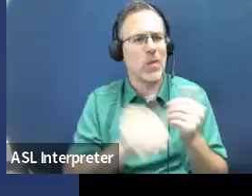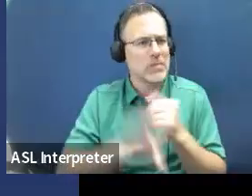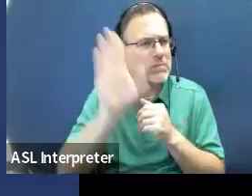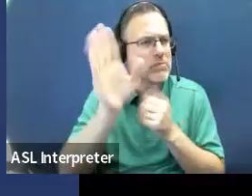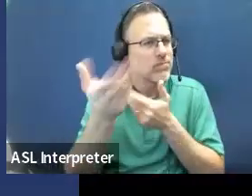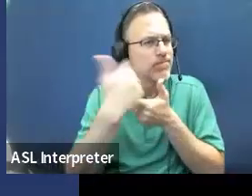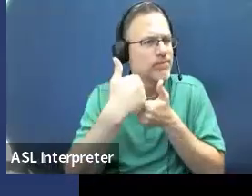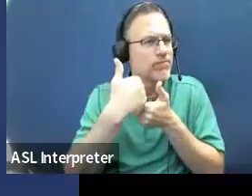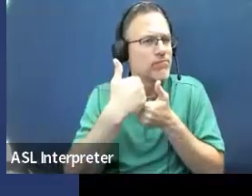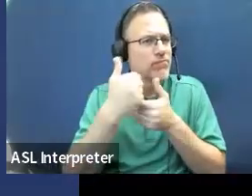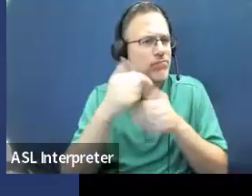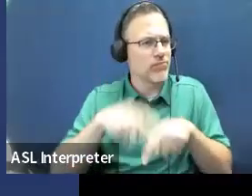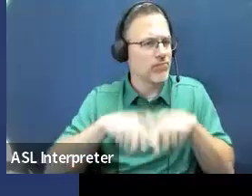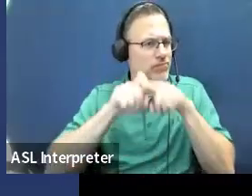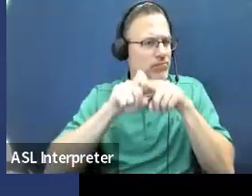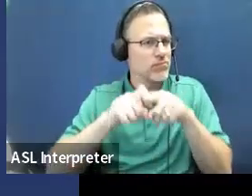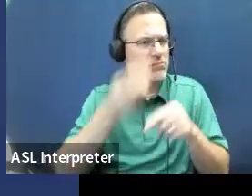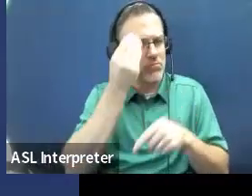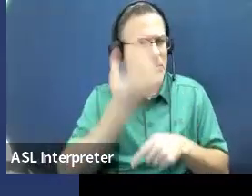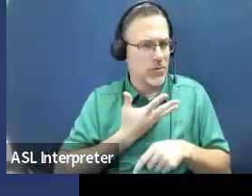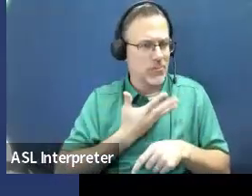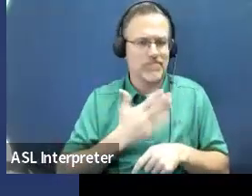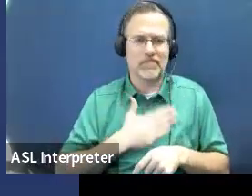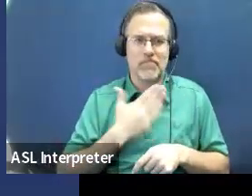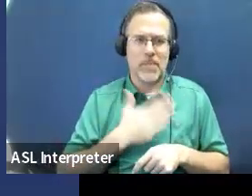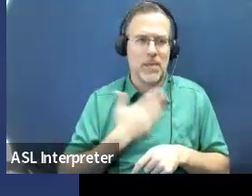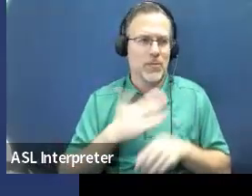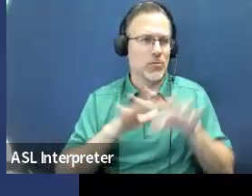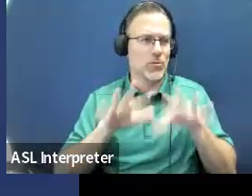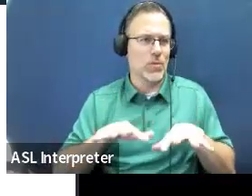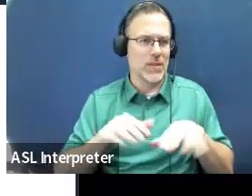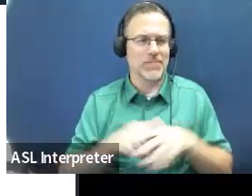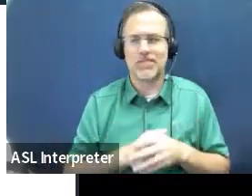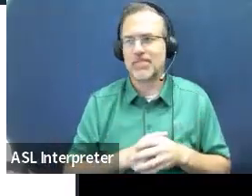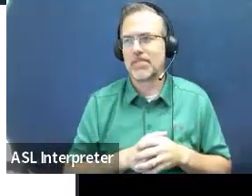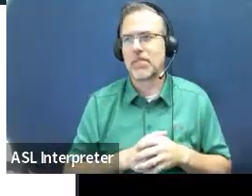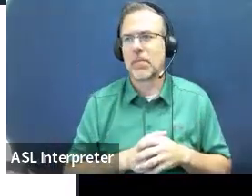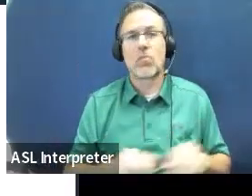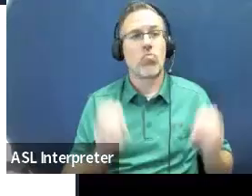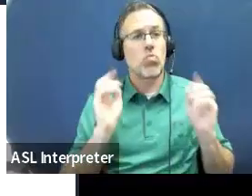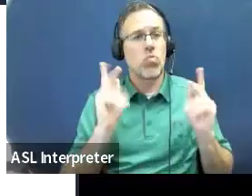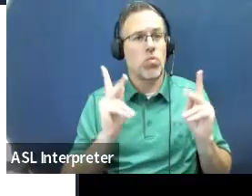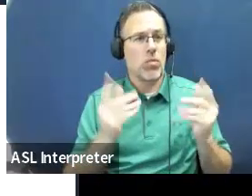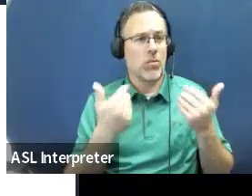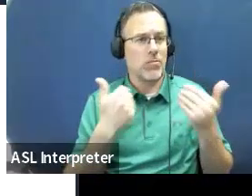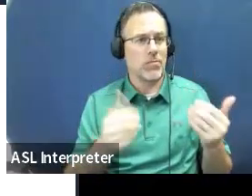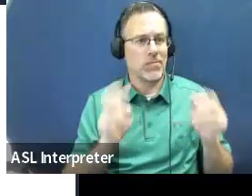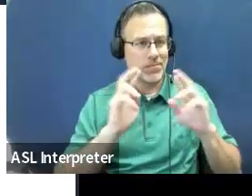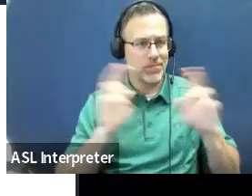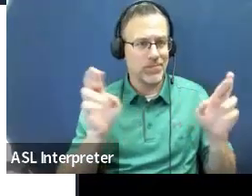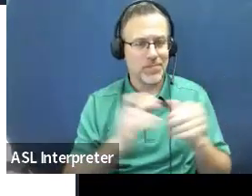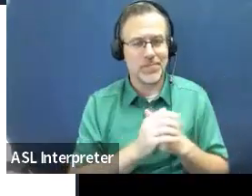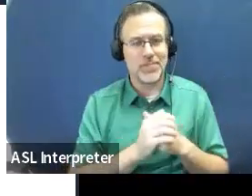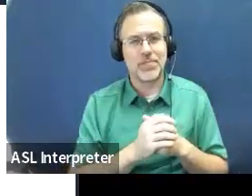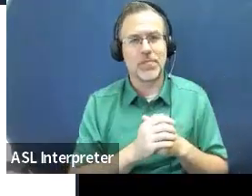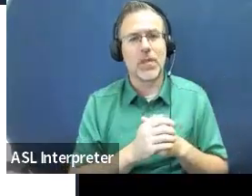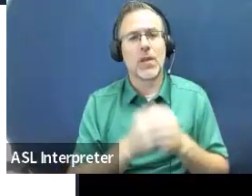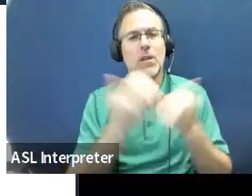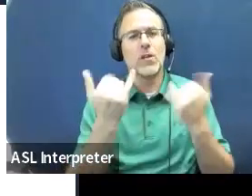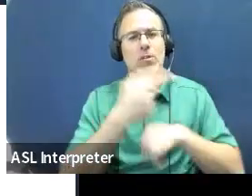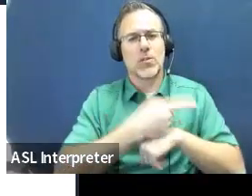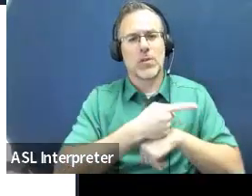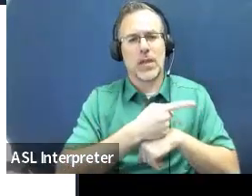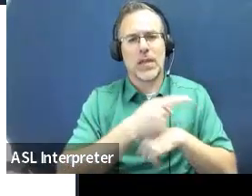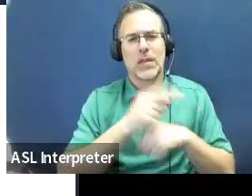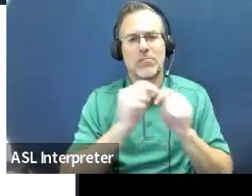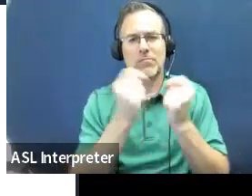stop at any time or slow things down. So, with that being said, we're going to move along. So our agenda today, we'll do quick